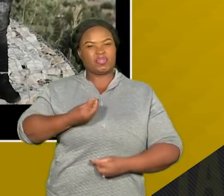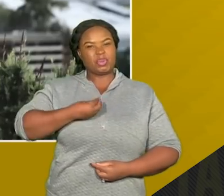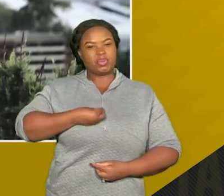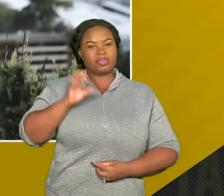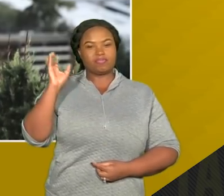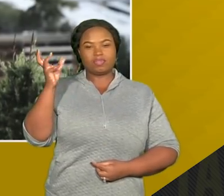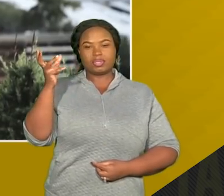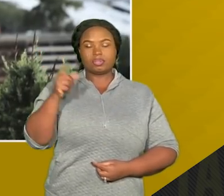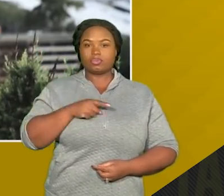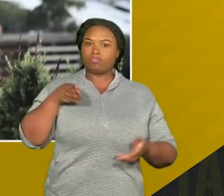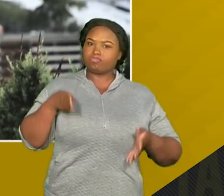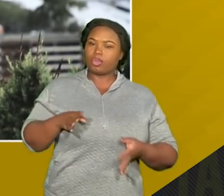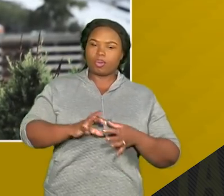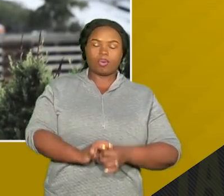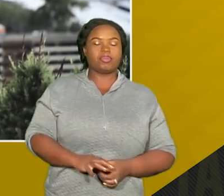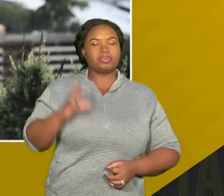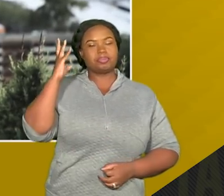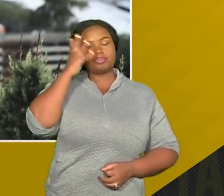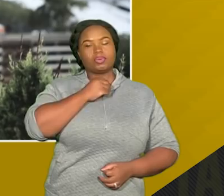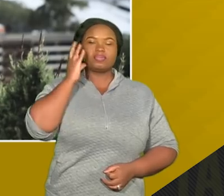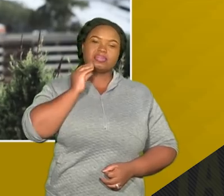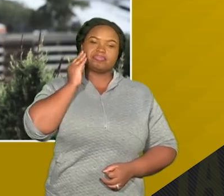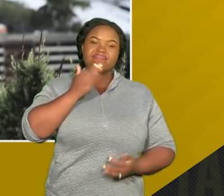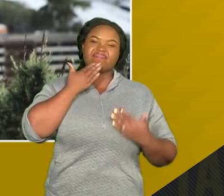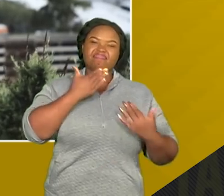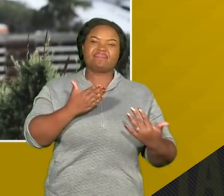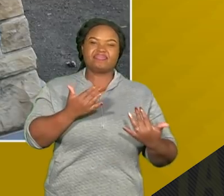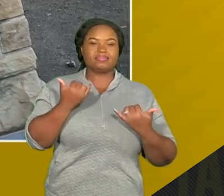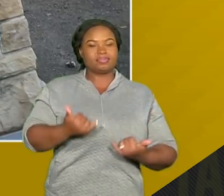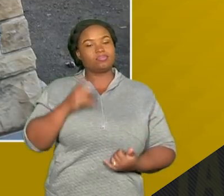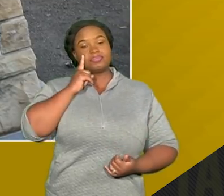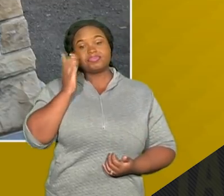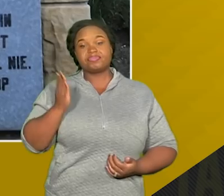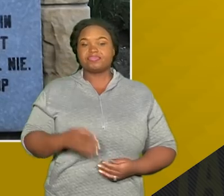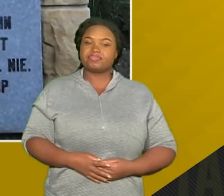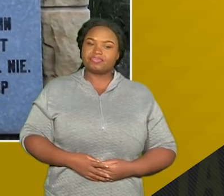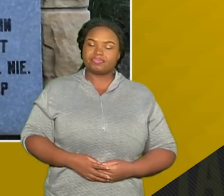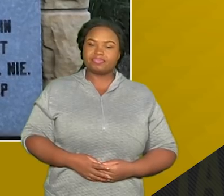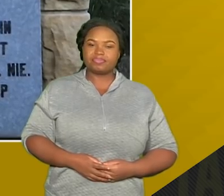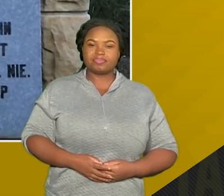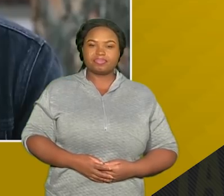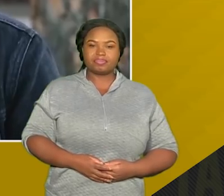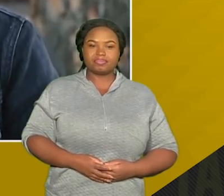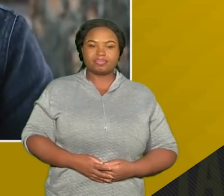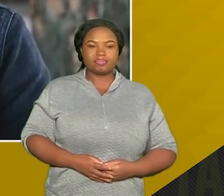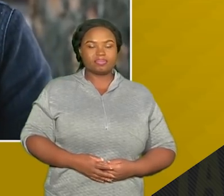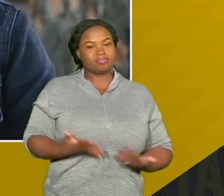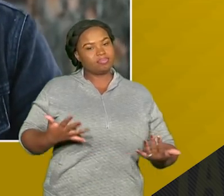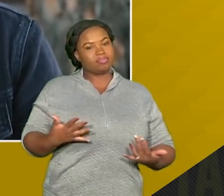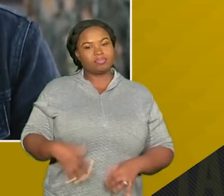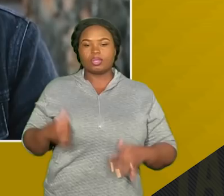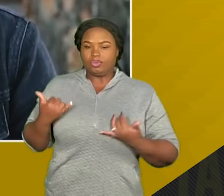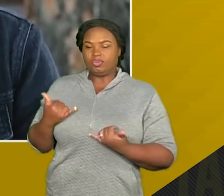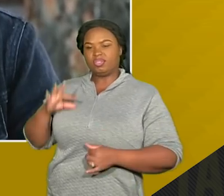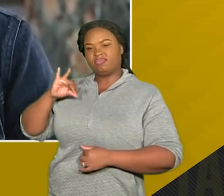Free State. Being at home is always such a beautiful experience. Thank you very much. Let's hit to the streets. My sister, on daily Thetha today,